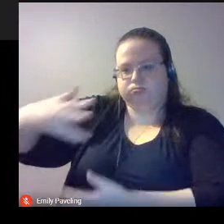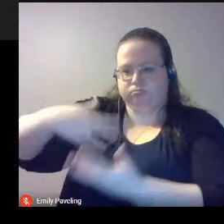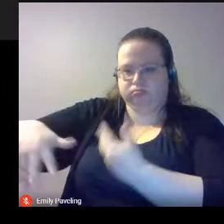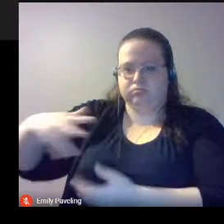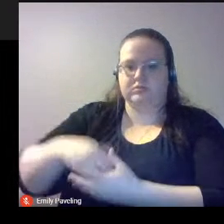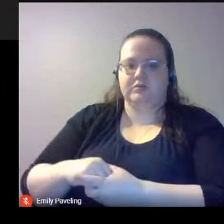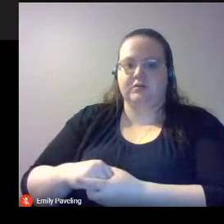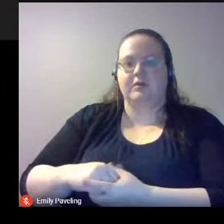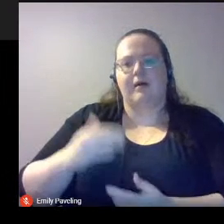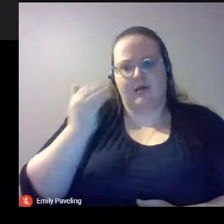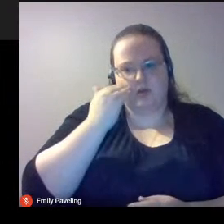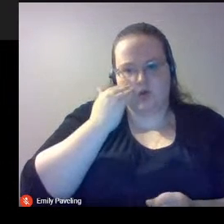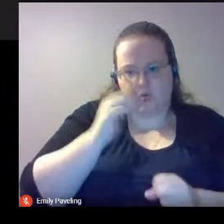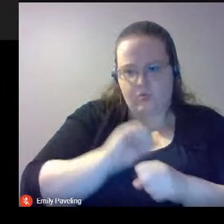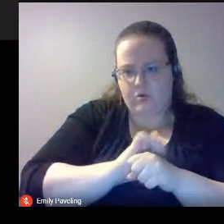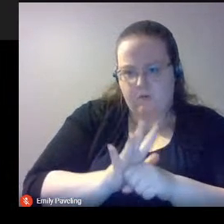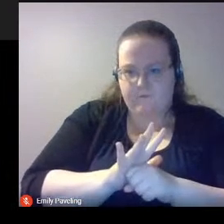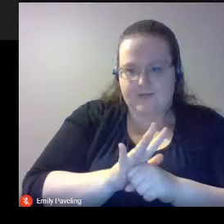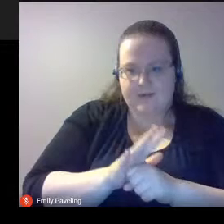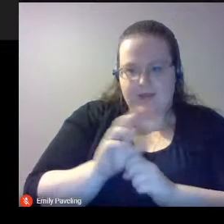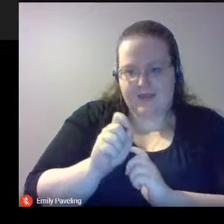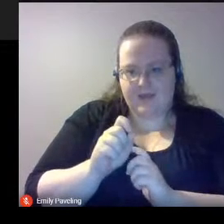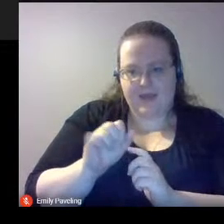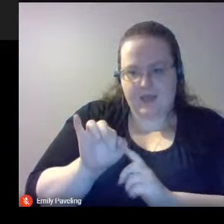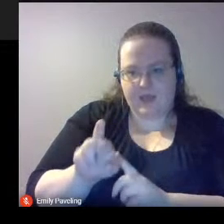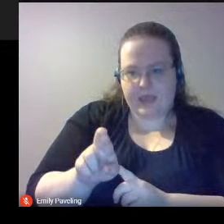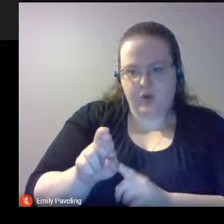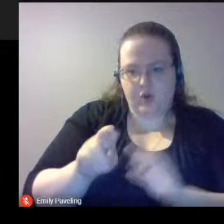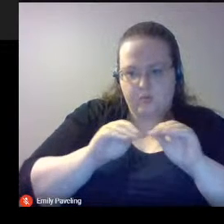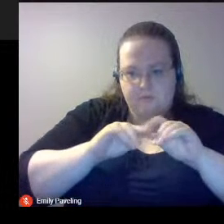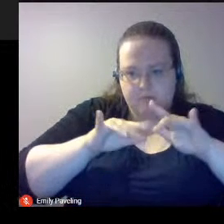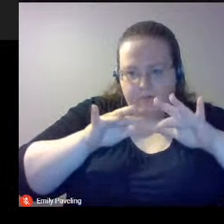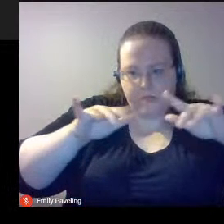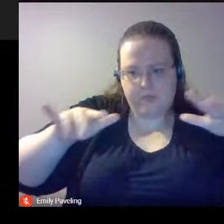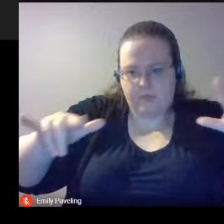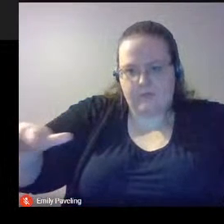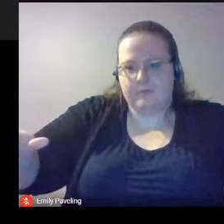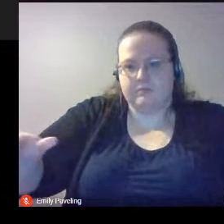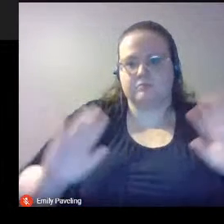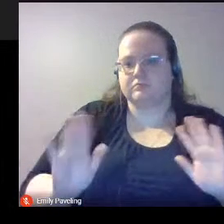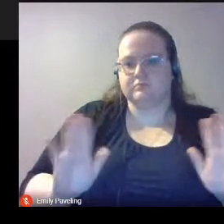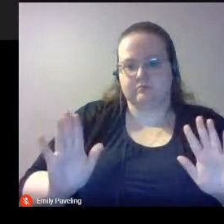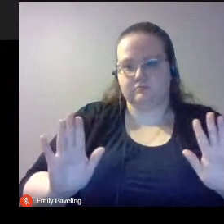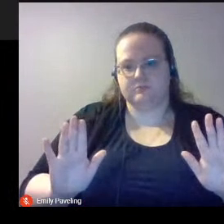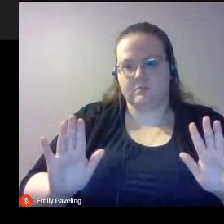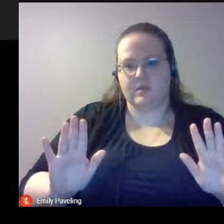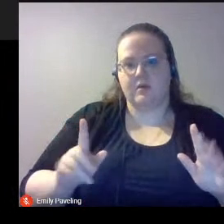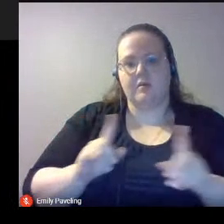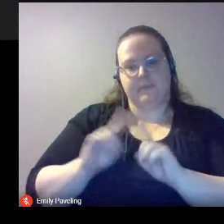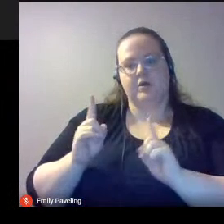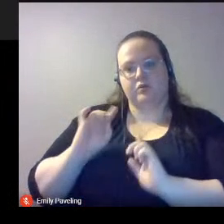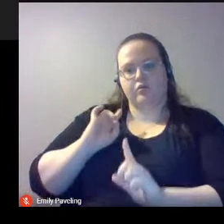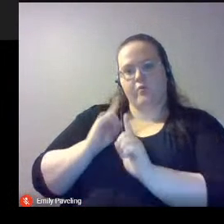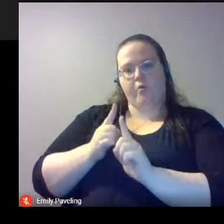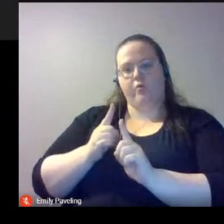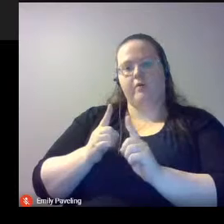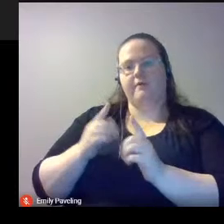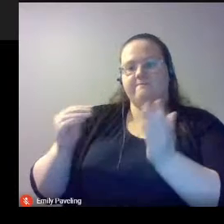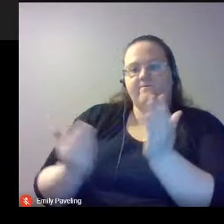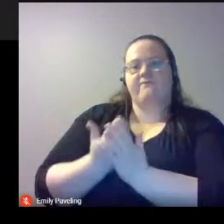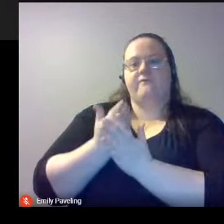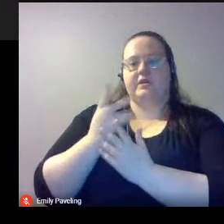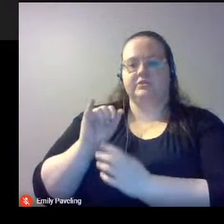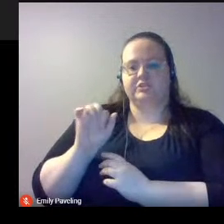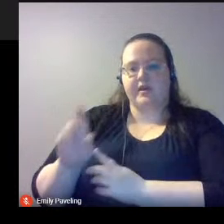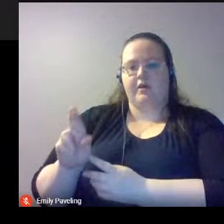is not an airborne disease, we do want to try and provide the most amount of fresh air that we can in all of our classroom spaces. And my team's